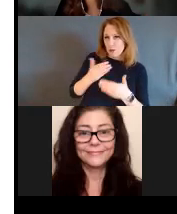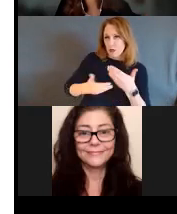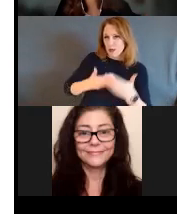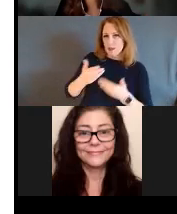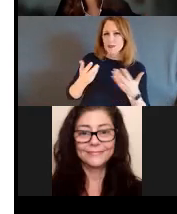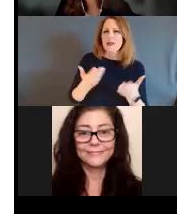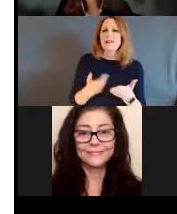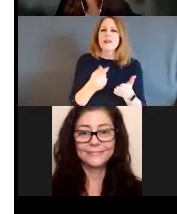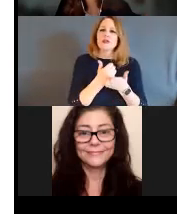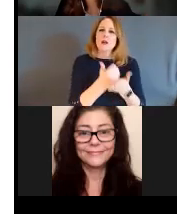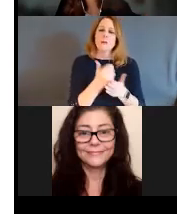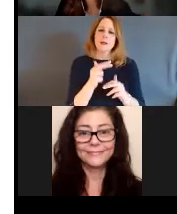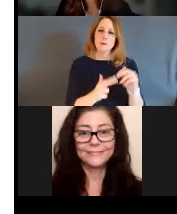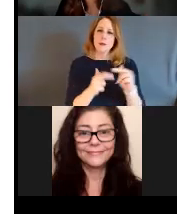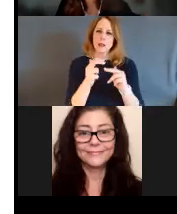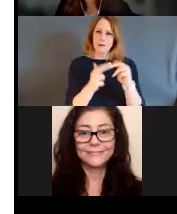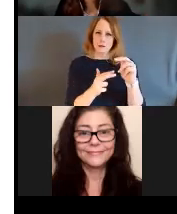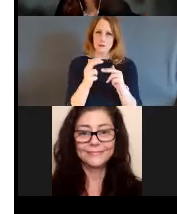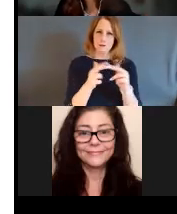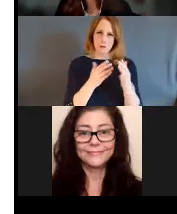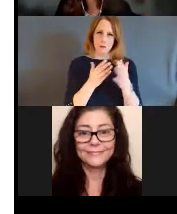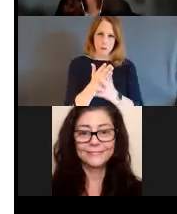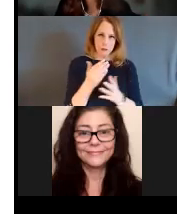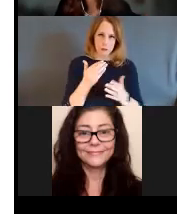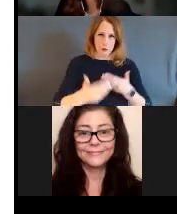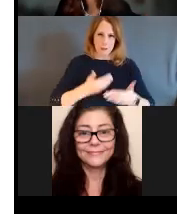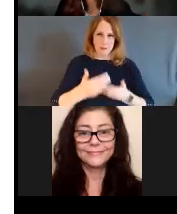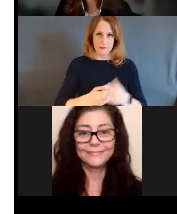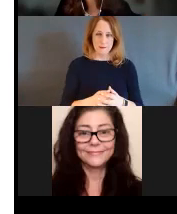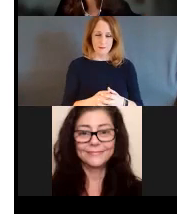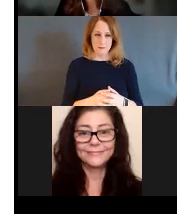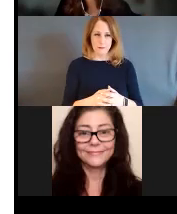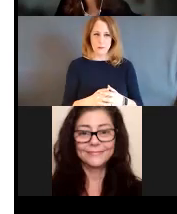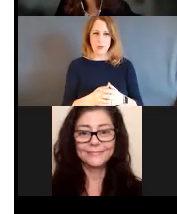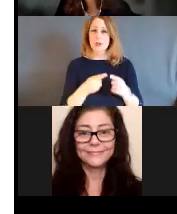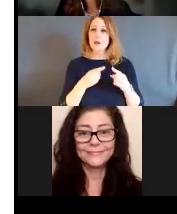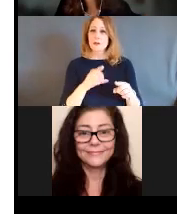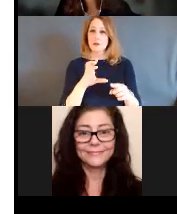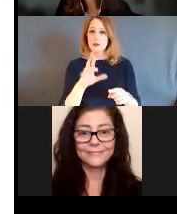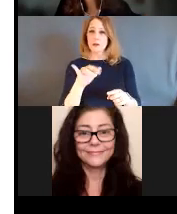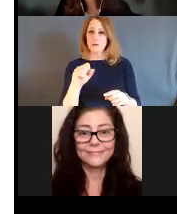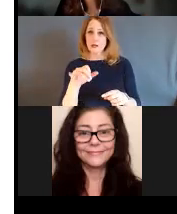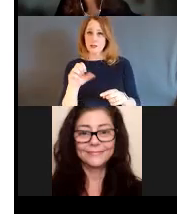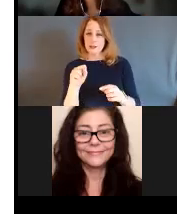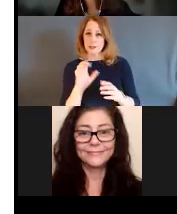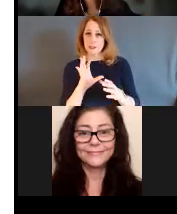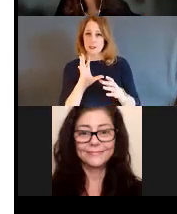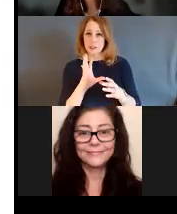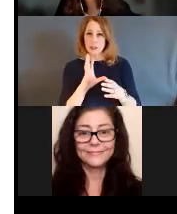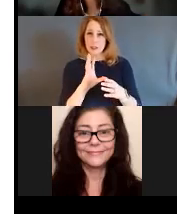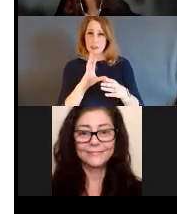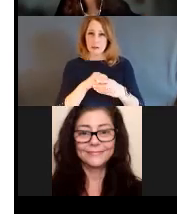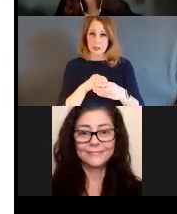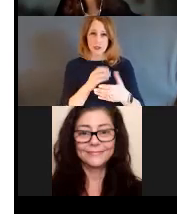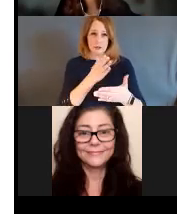build as they go through this process with you. So during crisis intervention, one of the most important things to do as an